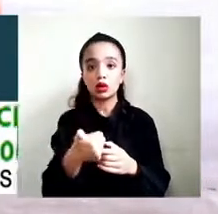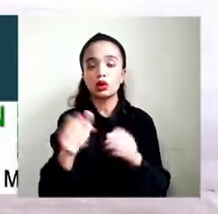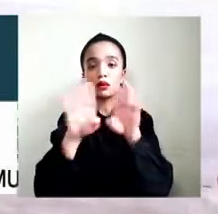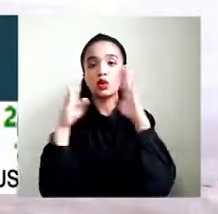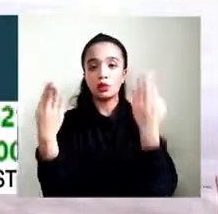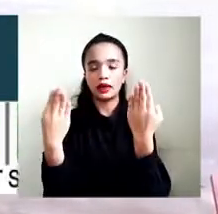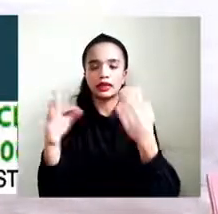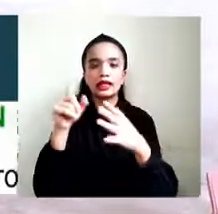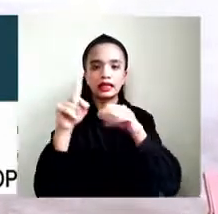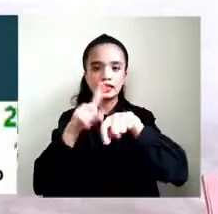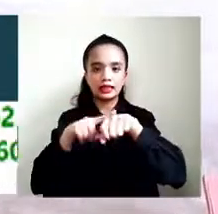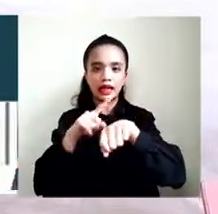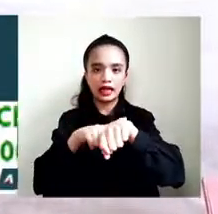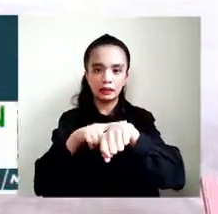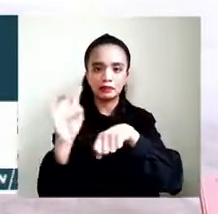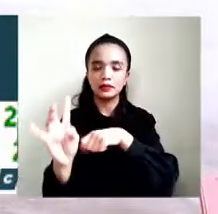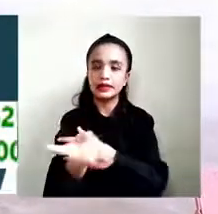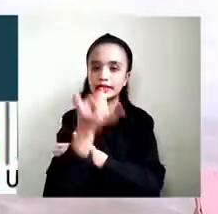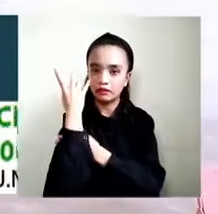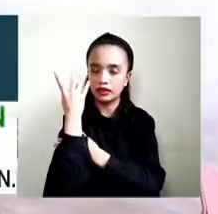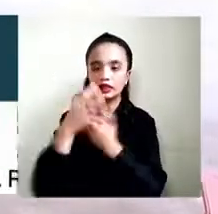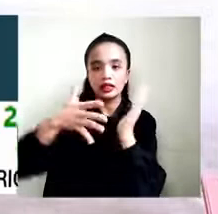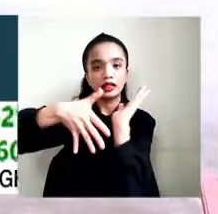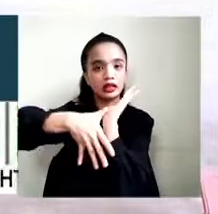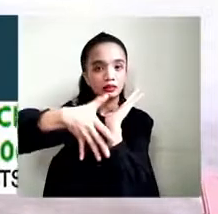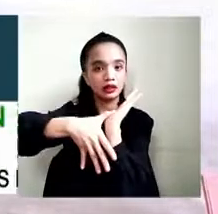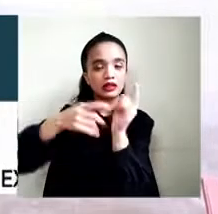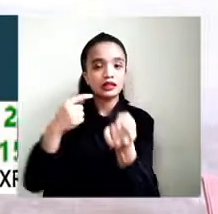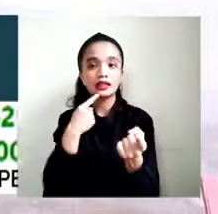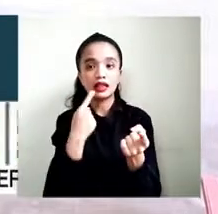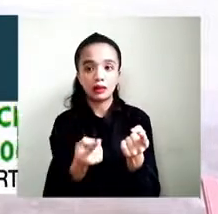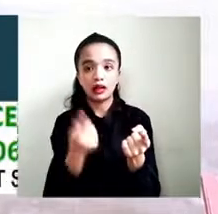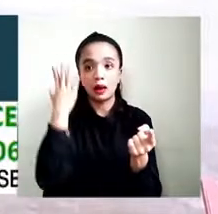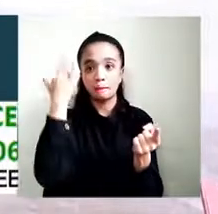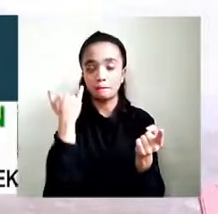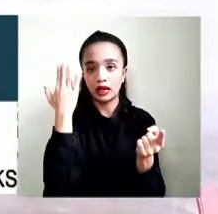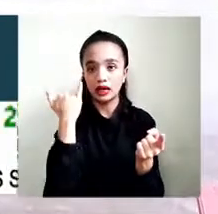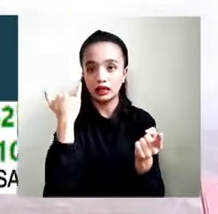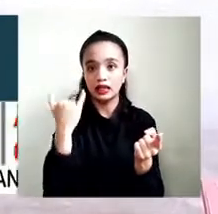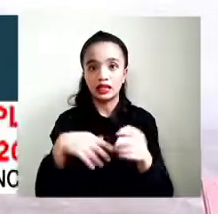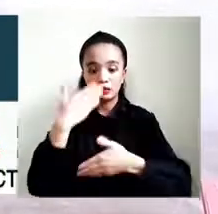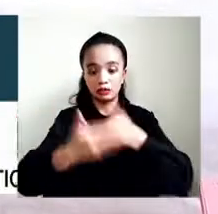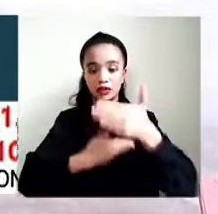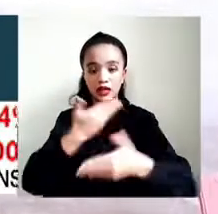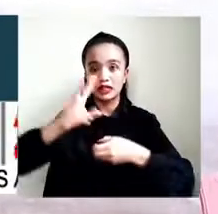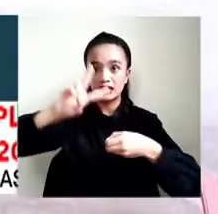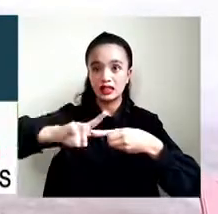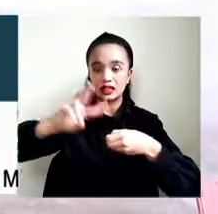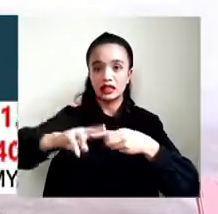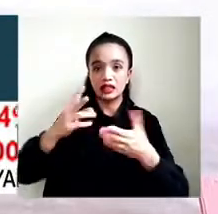to 3 a.m. The Commission on Elections has said that because of this, voting process will be done